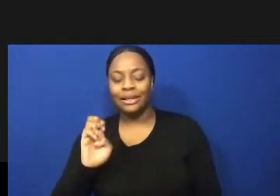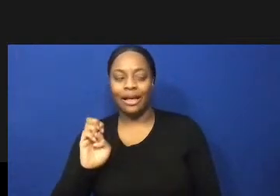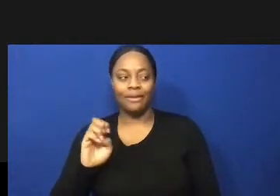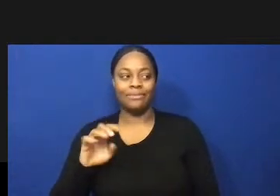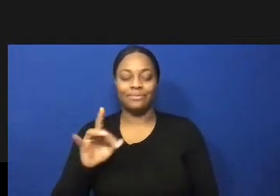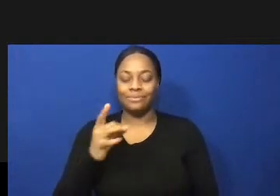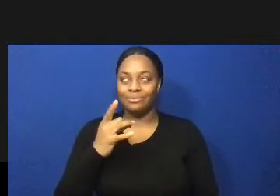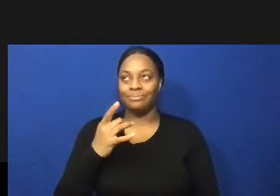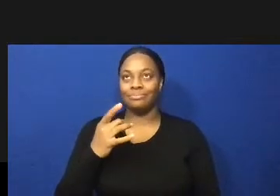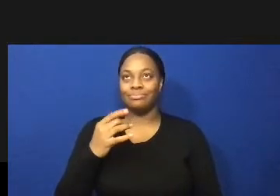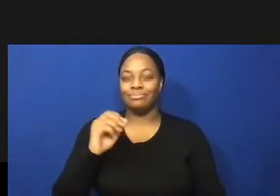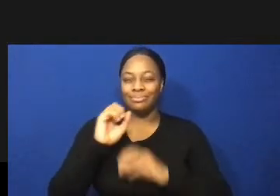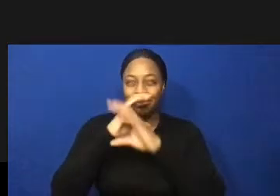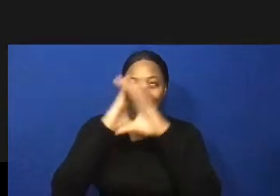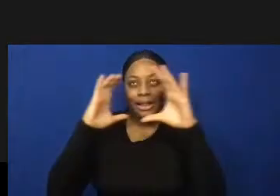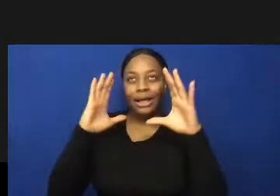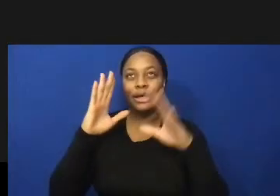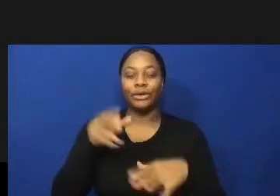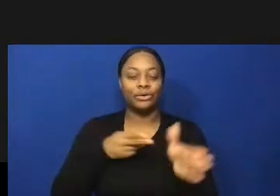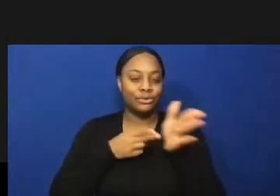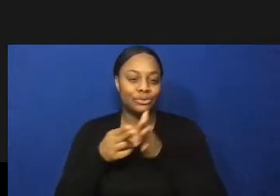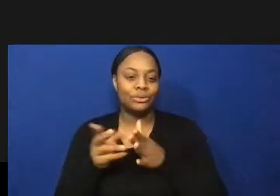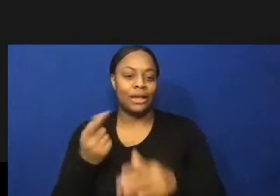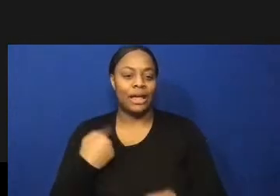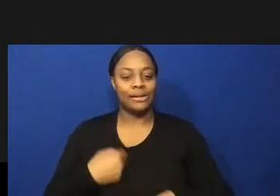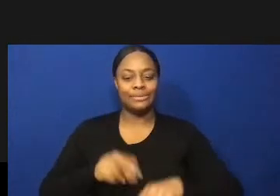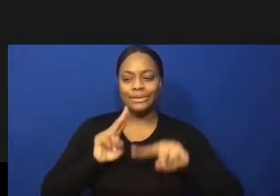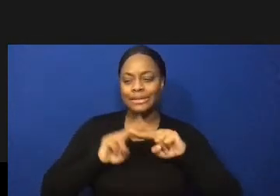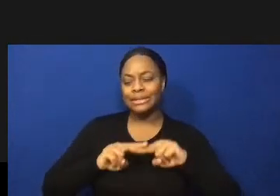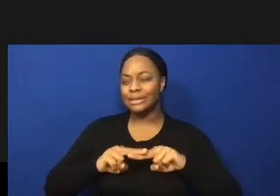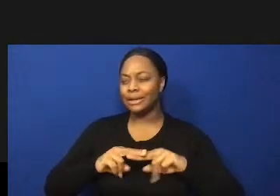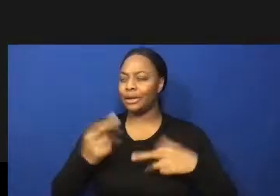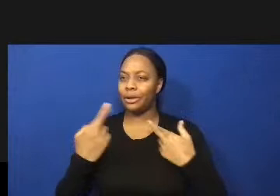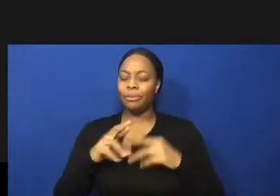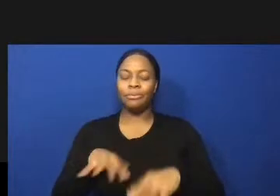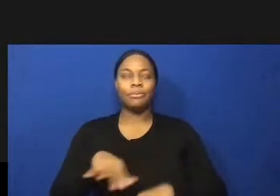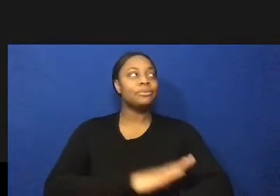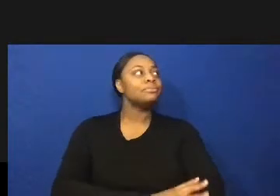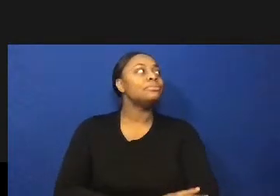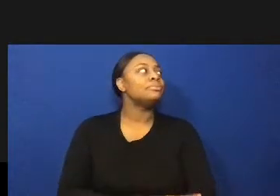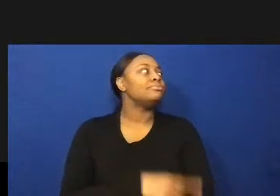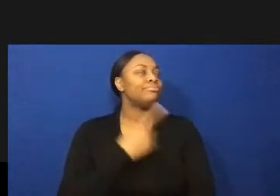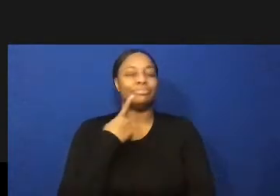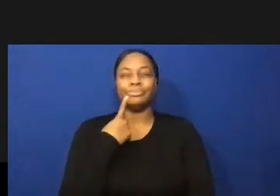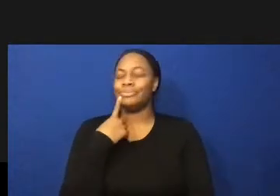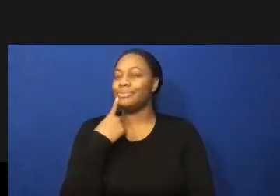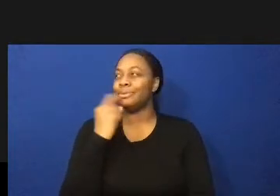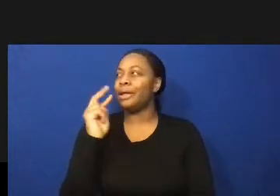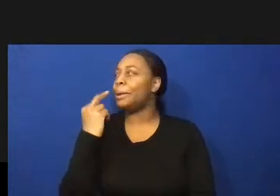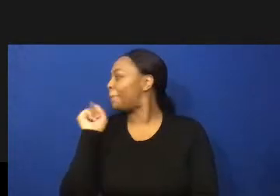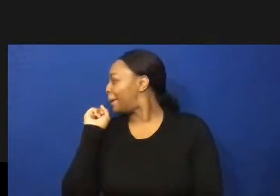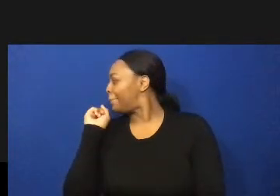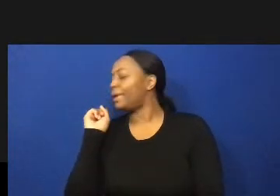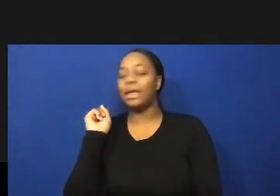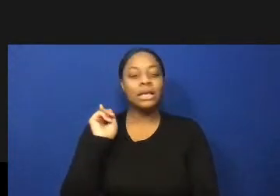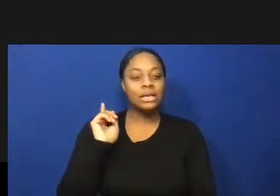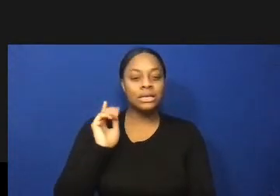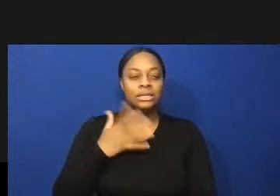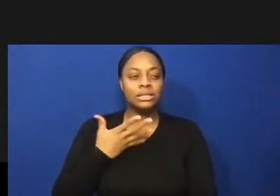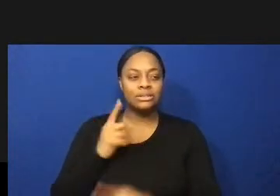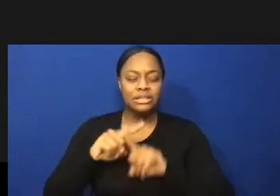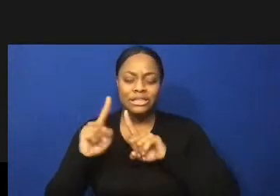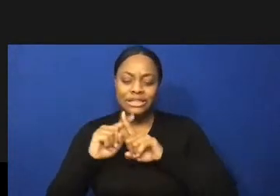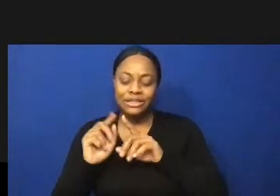truth. I am sitting in my loft bedroom. Behind me are a medley of